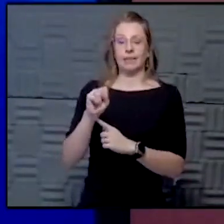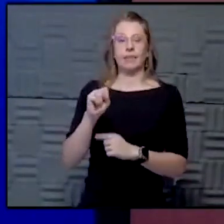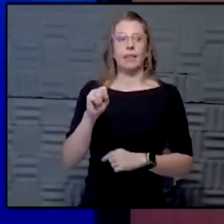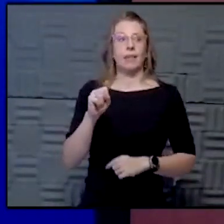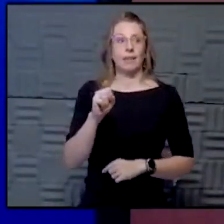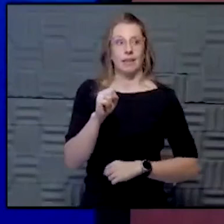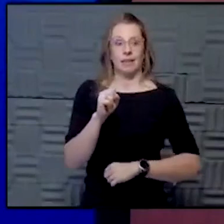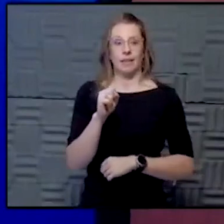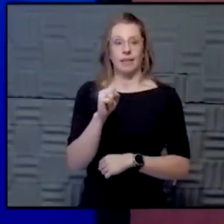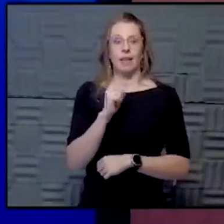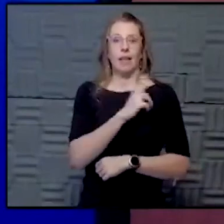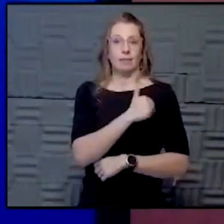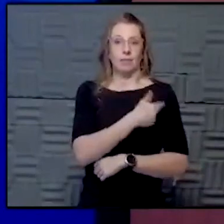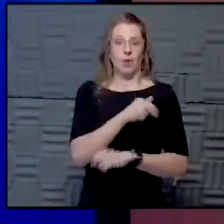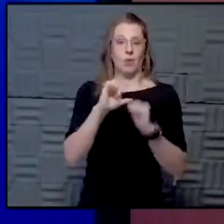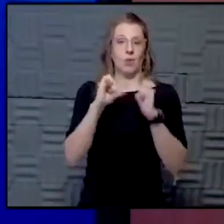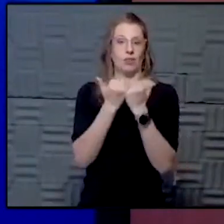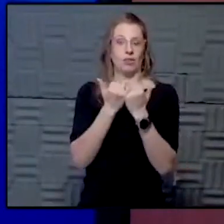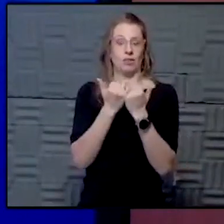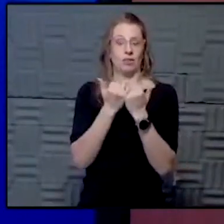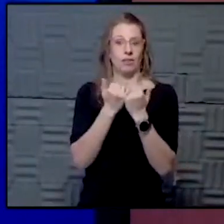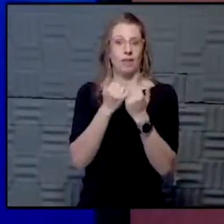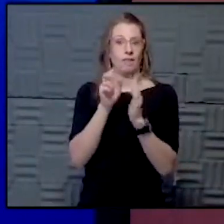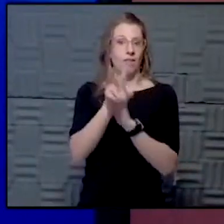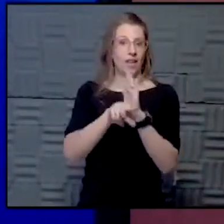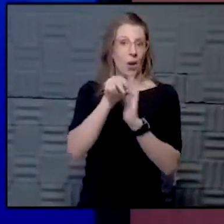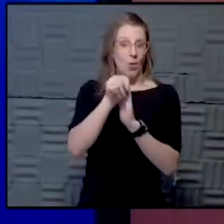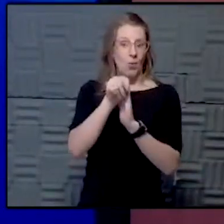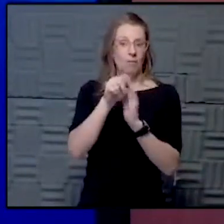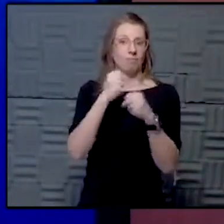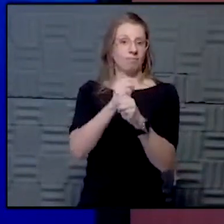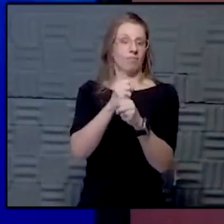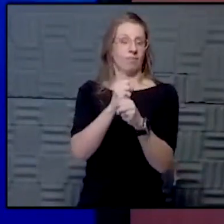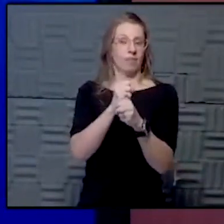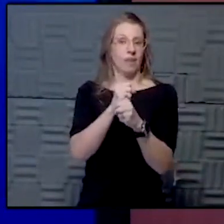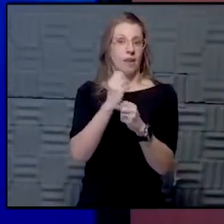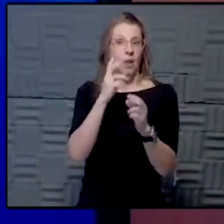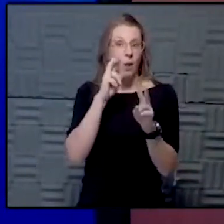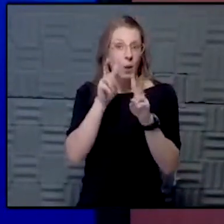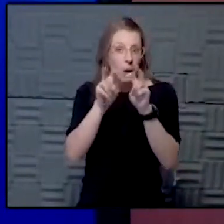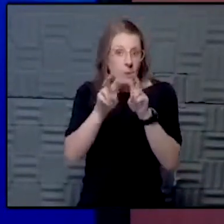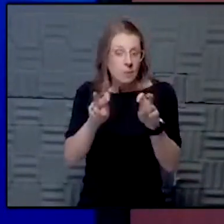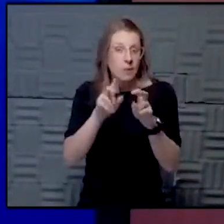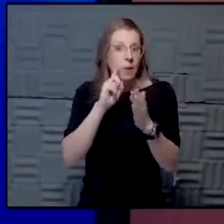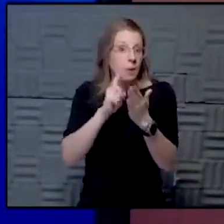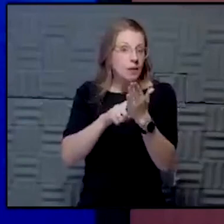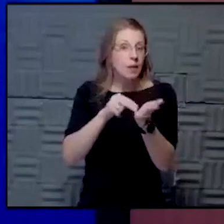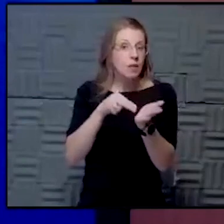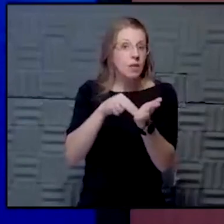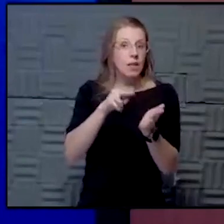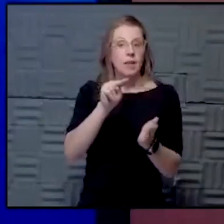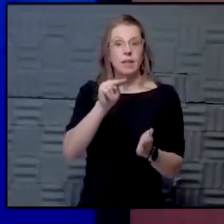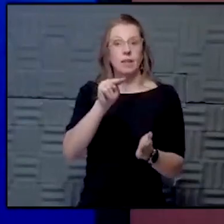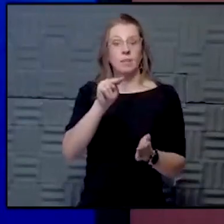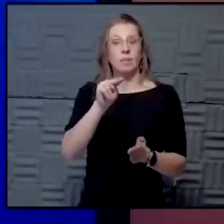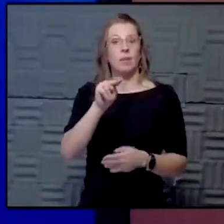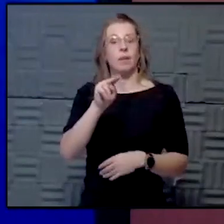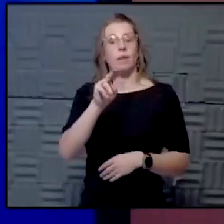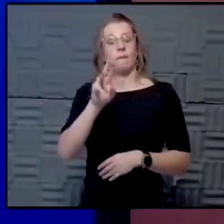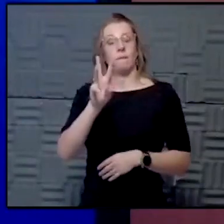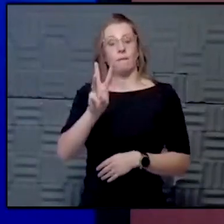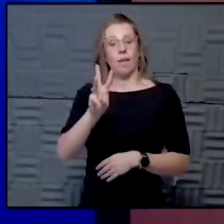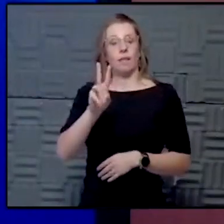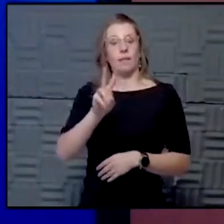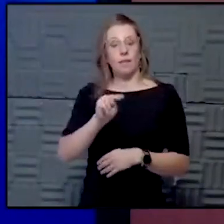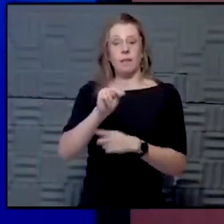made to honor nurses. Look closely and you may recognize nurses from here at the health system, from Nemaha Valley Community Hospital in